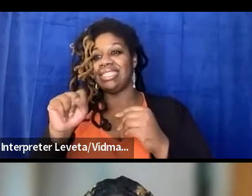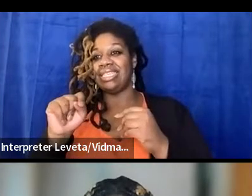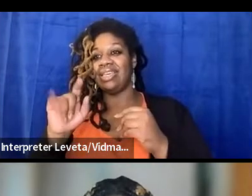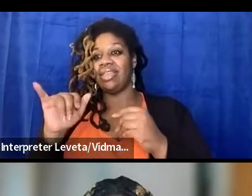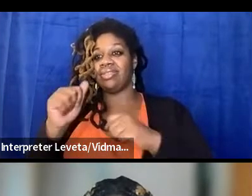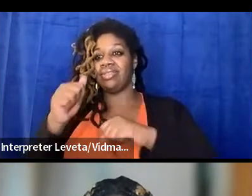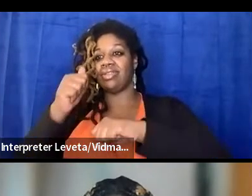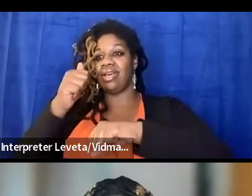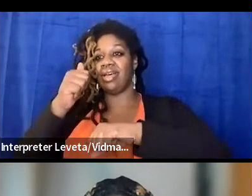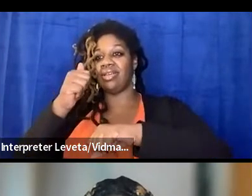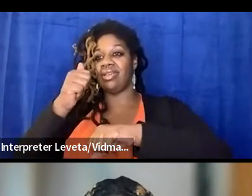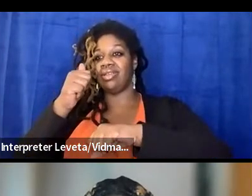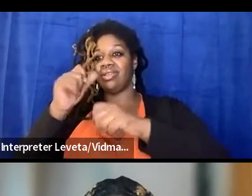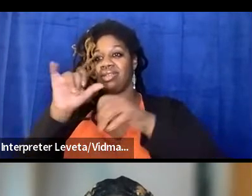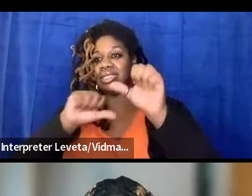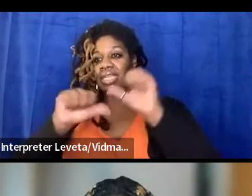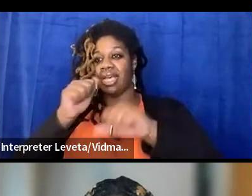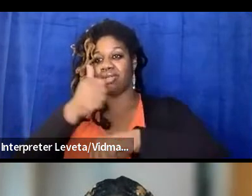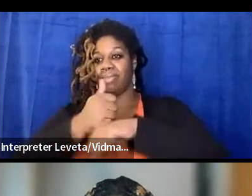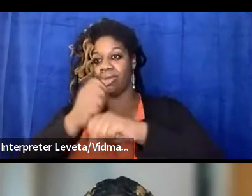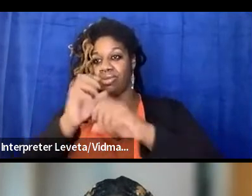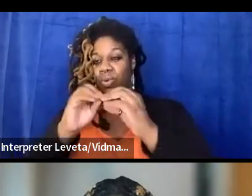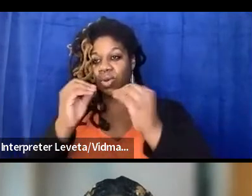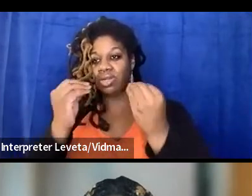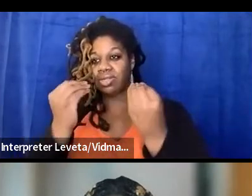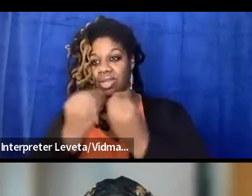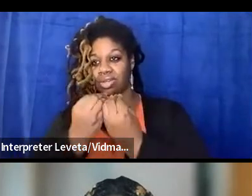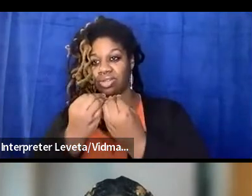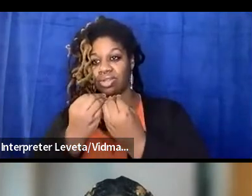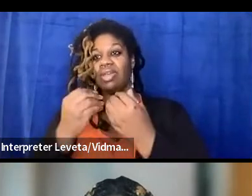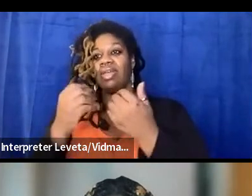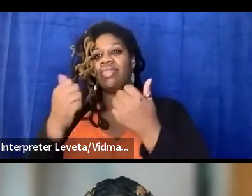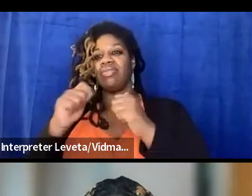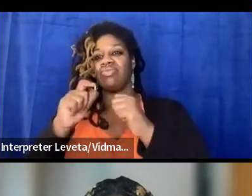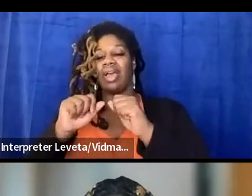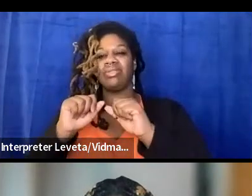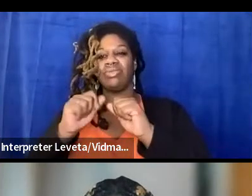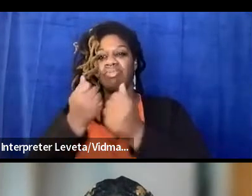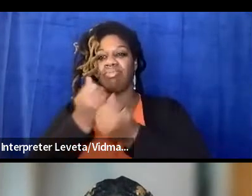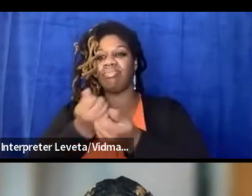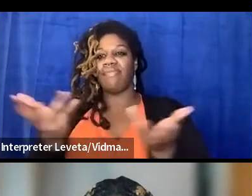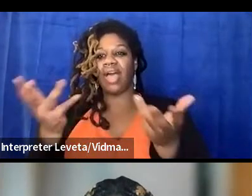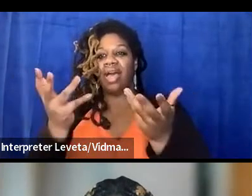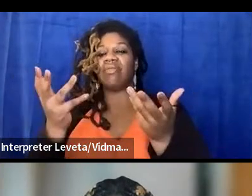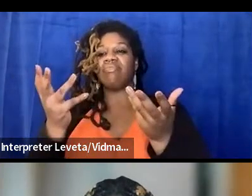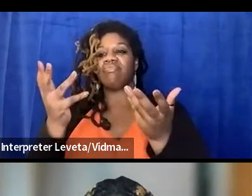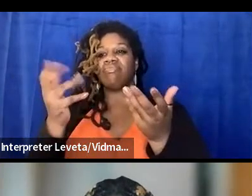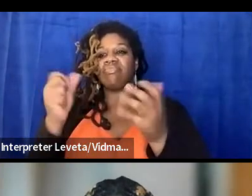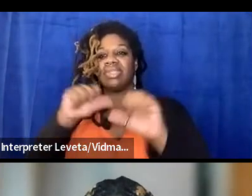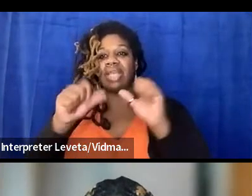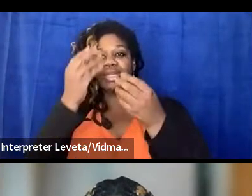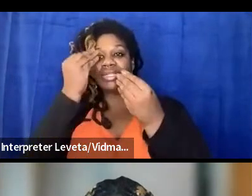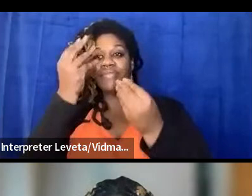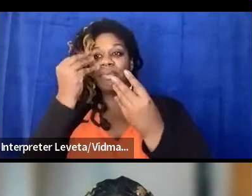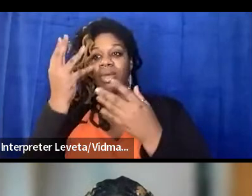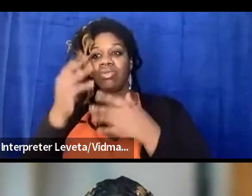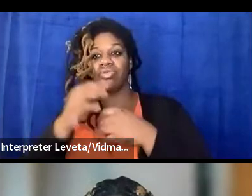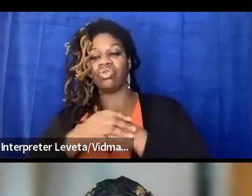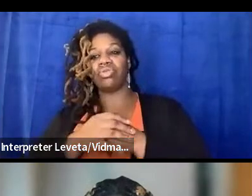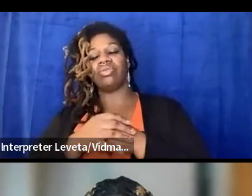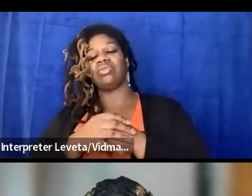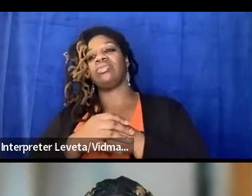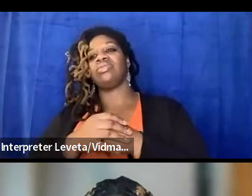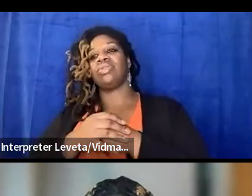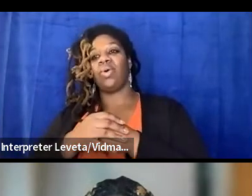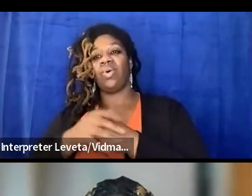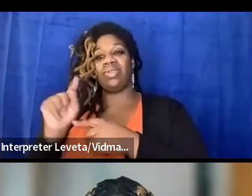science-based organization. They're really trying to put science facts out there behind what's going on. So I just help